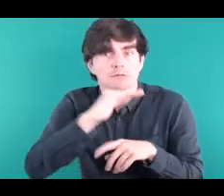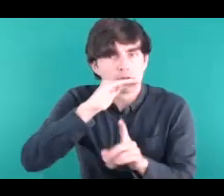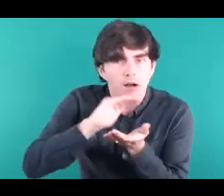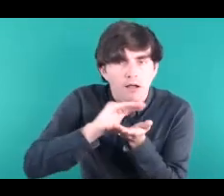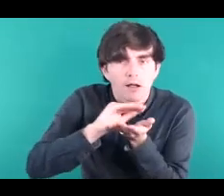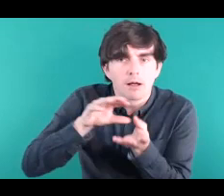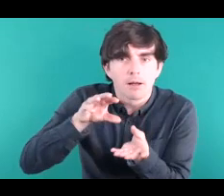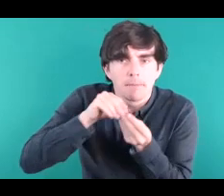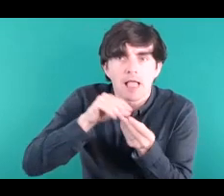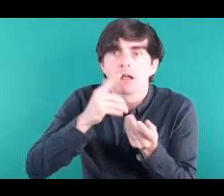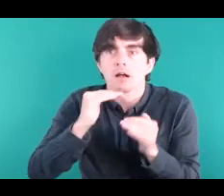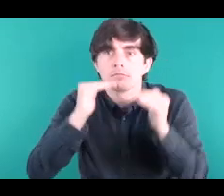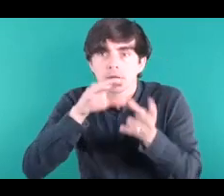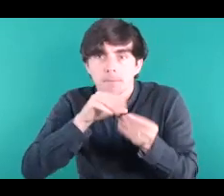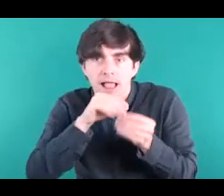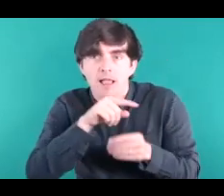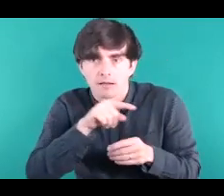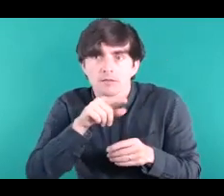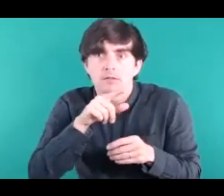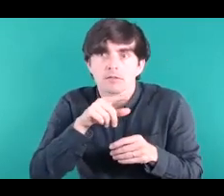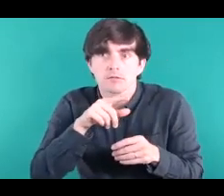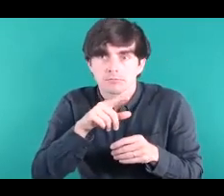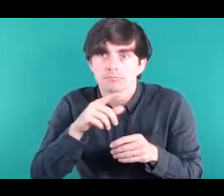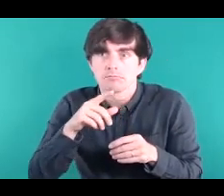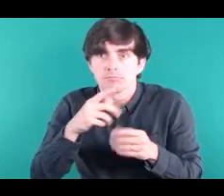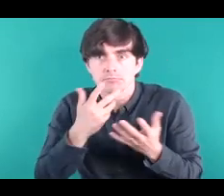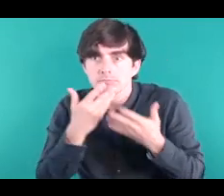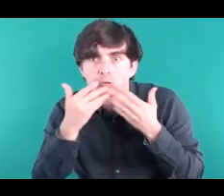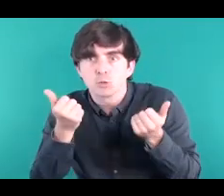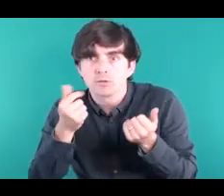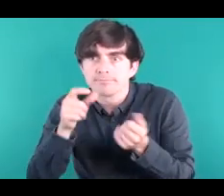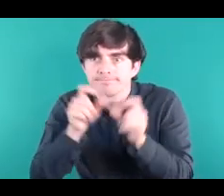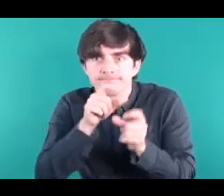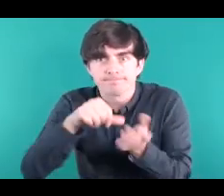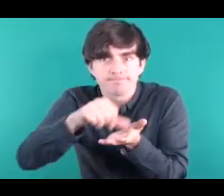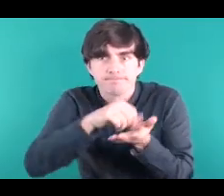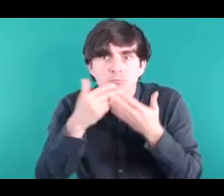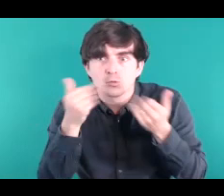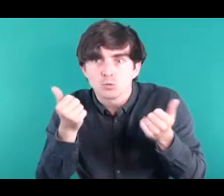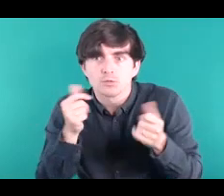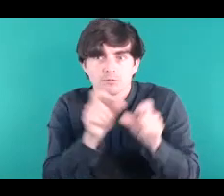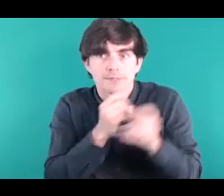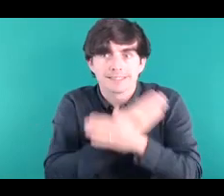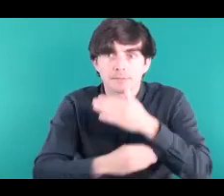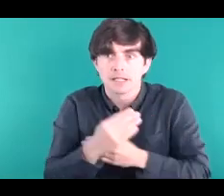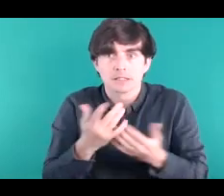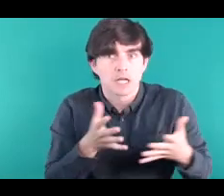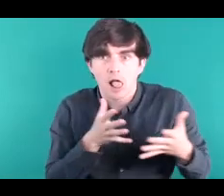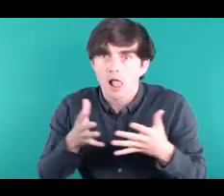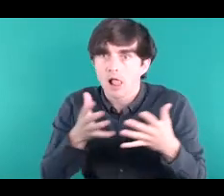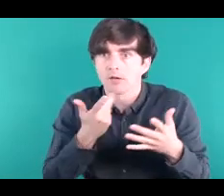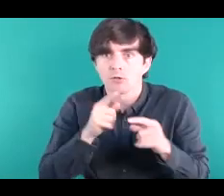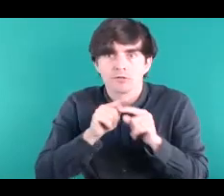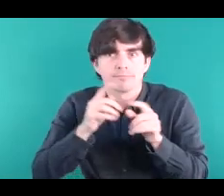As I mentioned, there is a lack of outreach in countries because there is no national disability registries, and existing